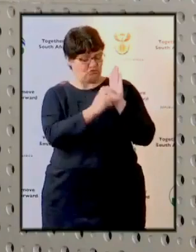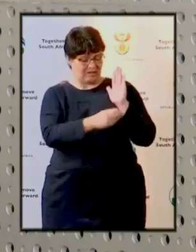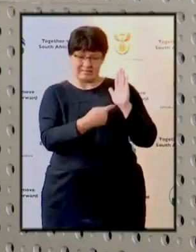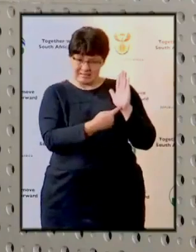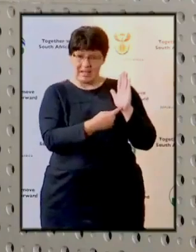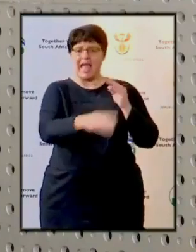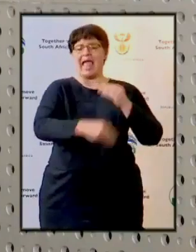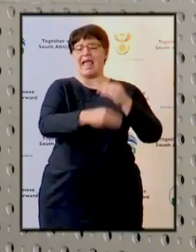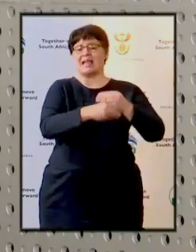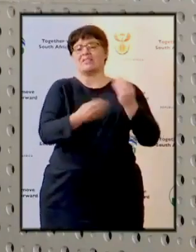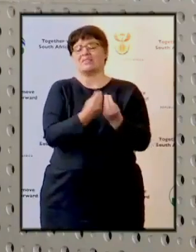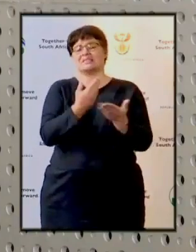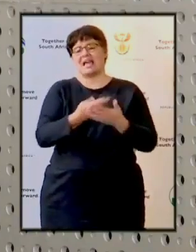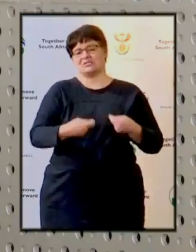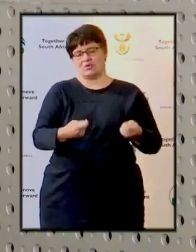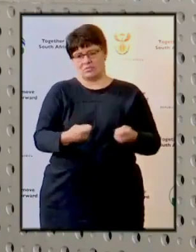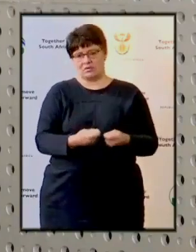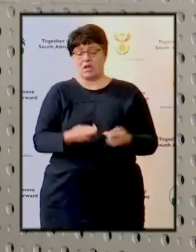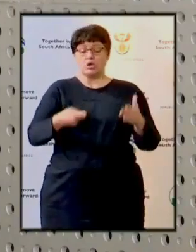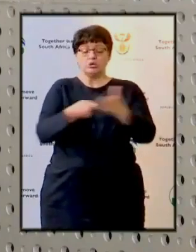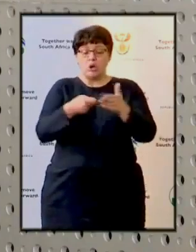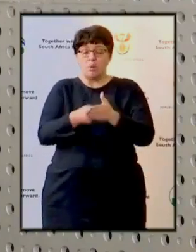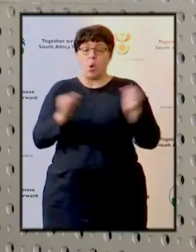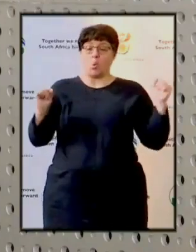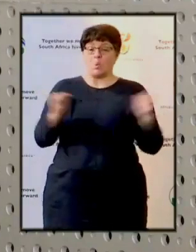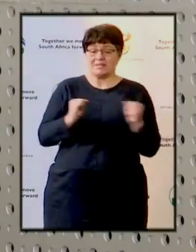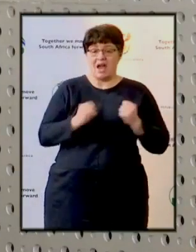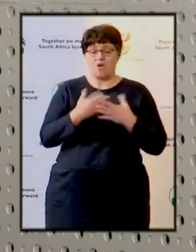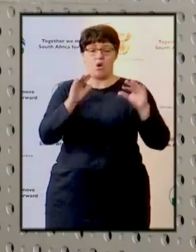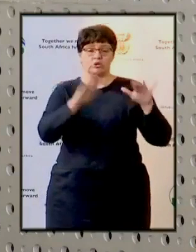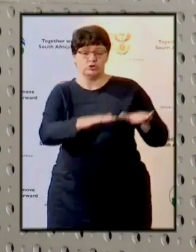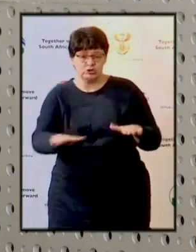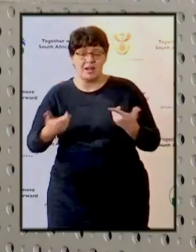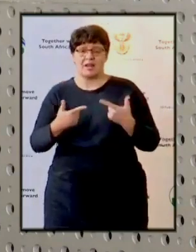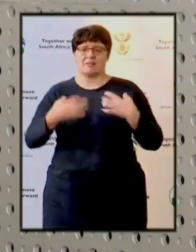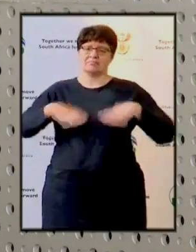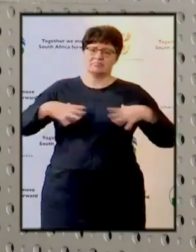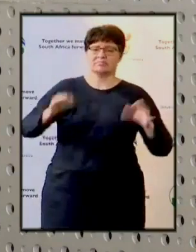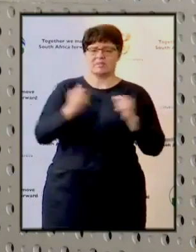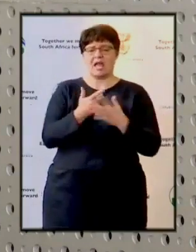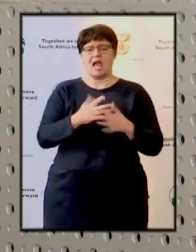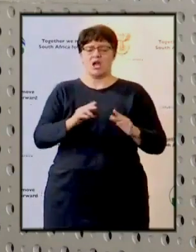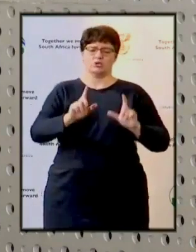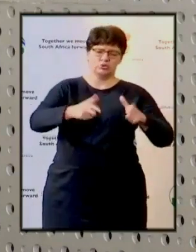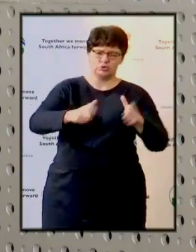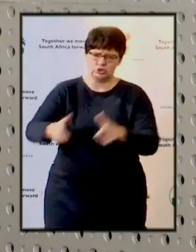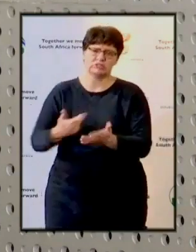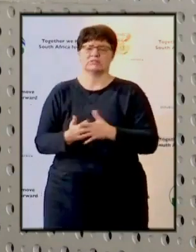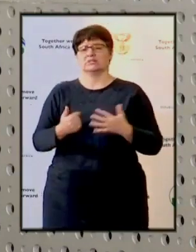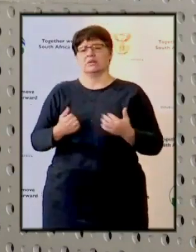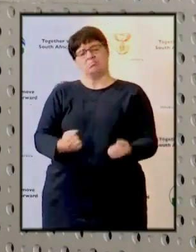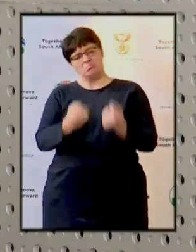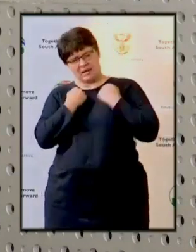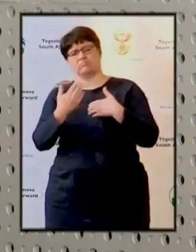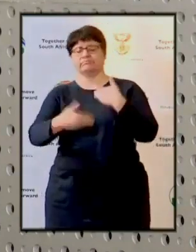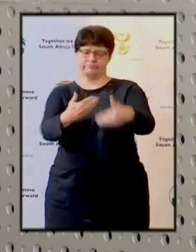and shops selling children's clothing and winter clothing together with shoes and bedding will be able to operate,